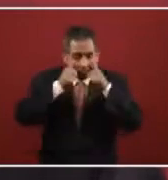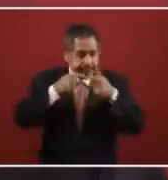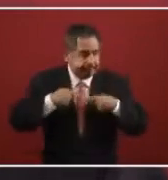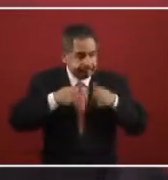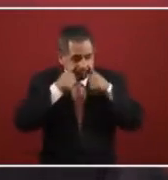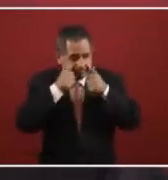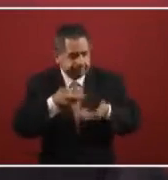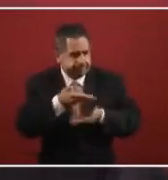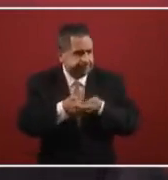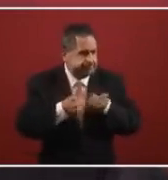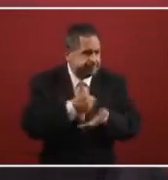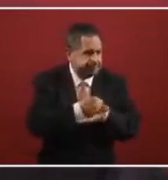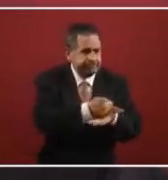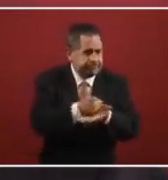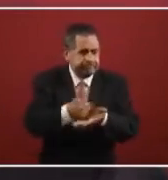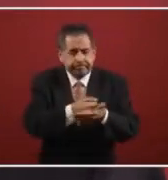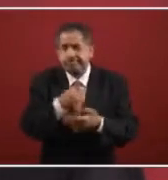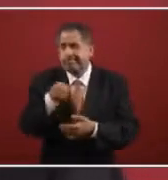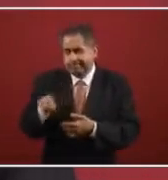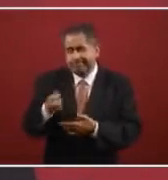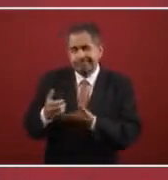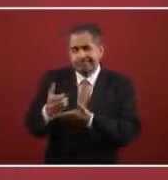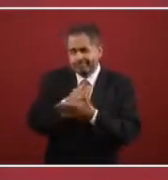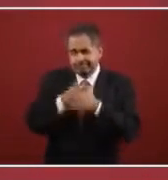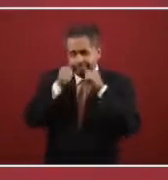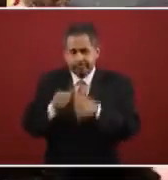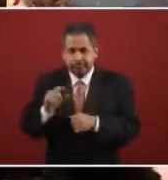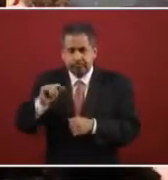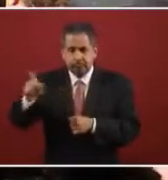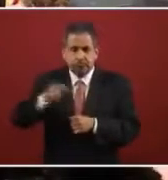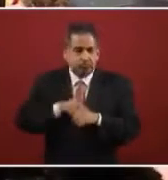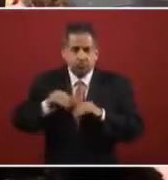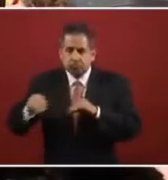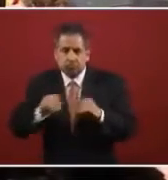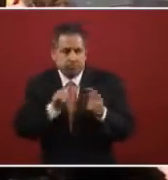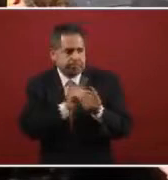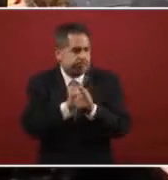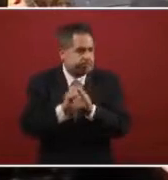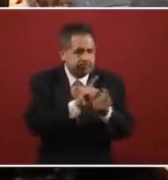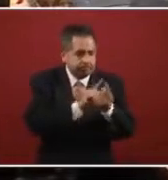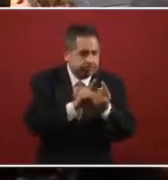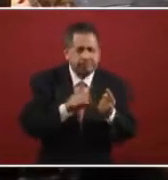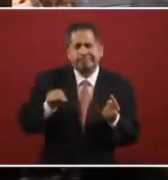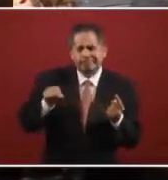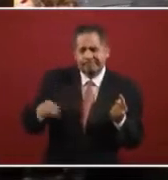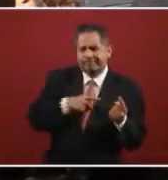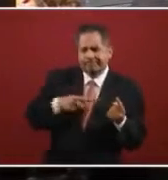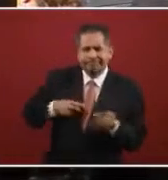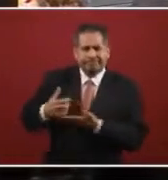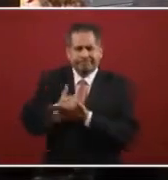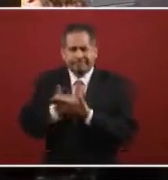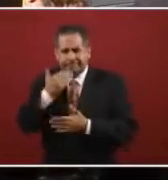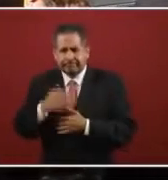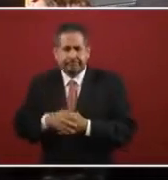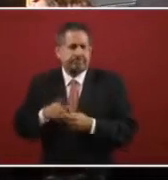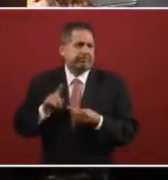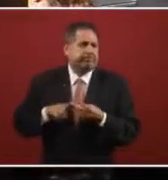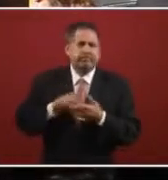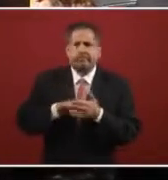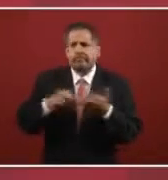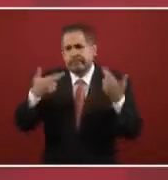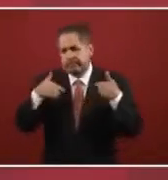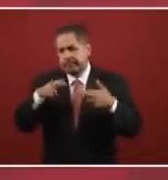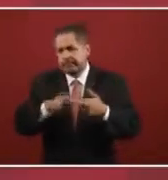gente, that attend to the people, los que tienen funciones the ones that operativas, have operative functions, el maestro, the